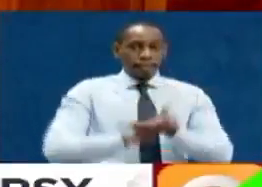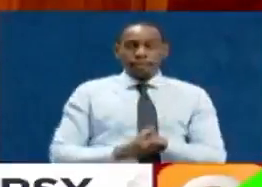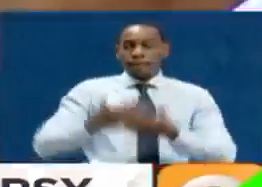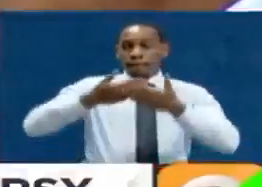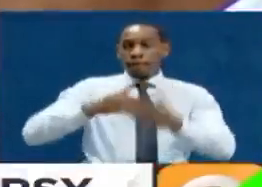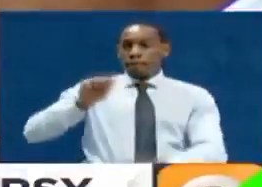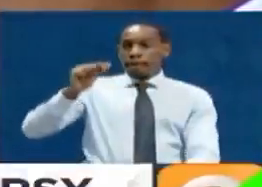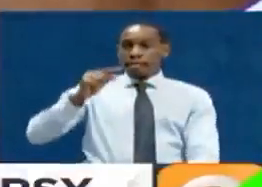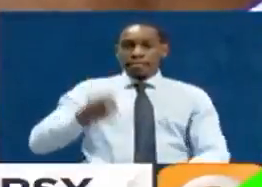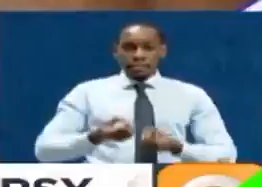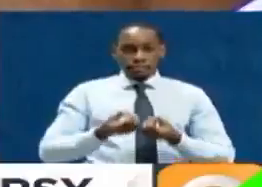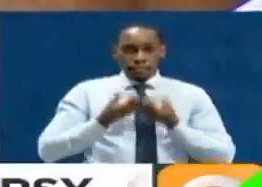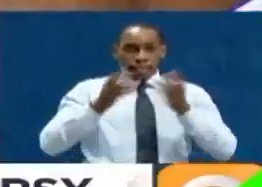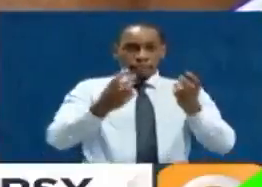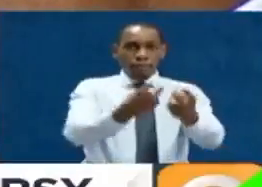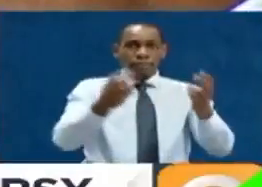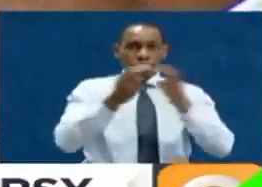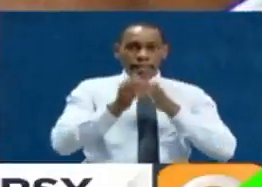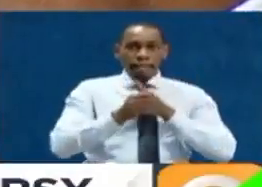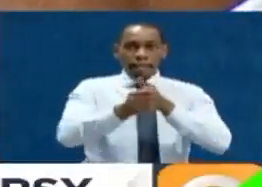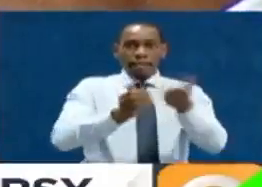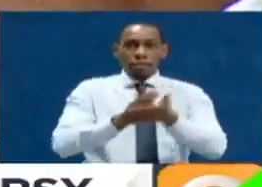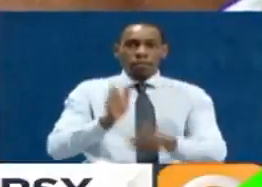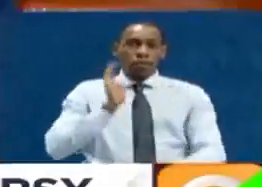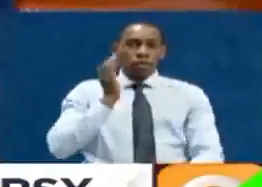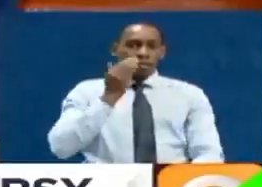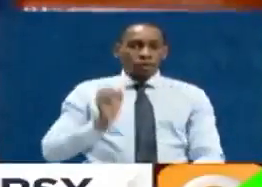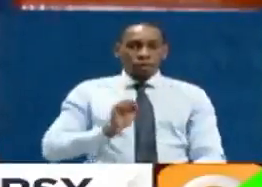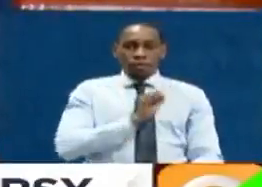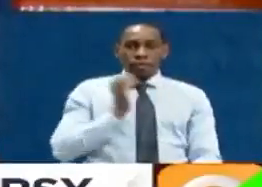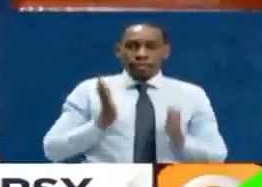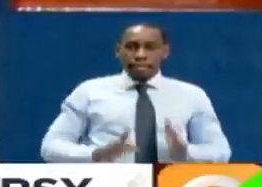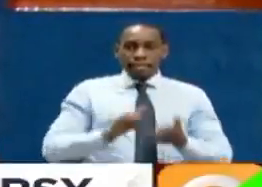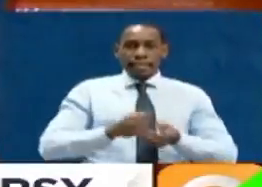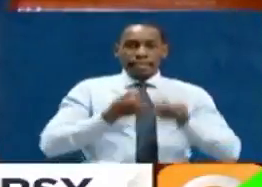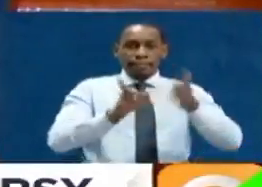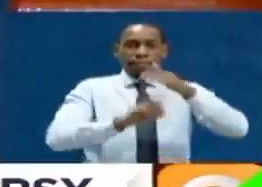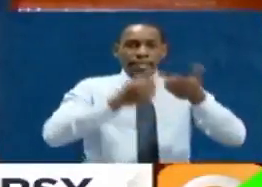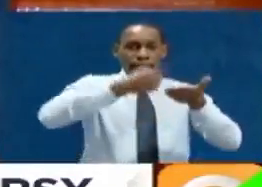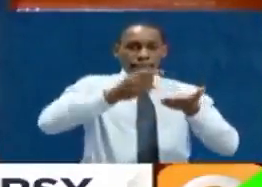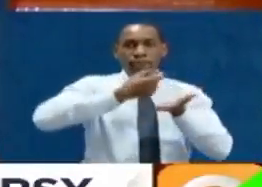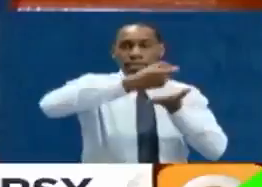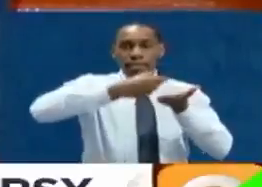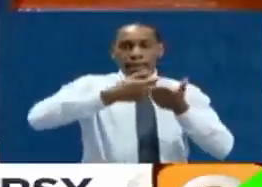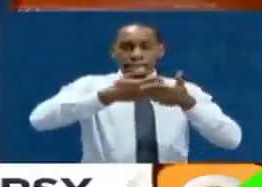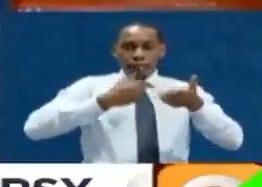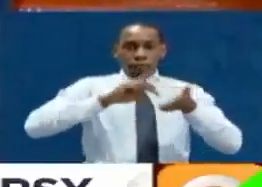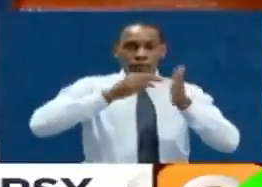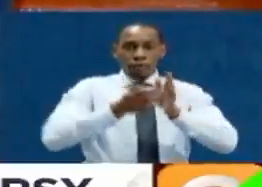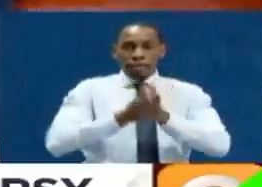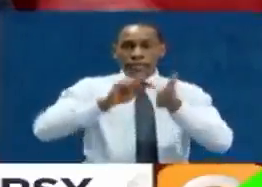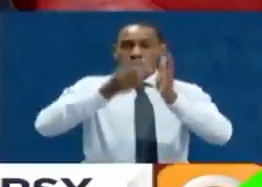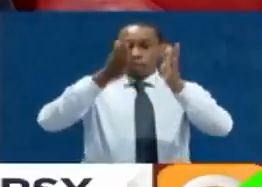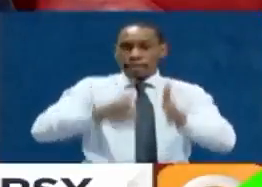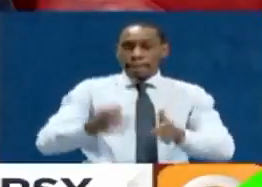The former AG told the panel led by Isiolo Senator Fatuma Dulo that he only gave the ministry the green light to sign pre-contracts with the